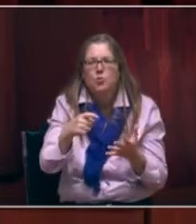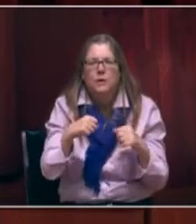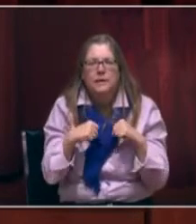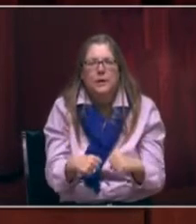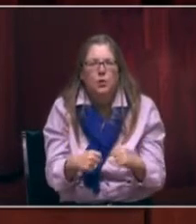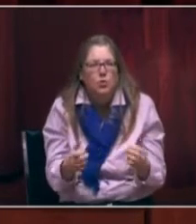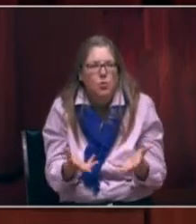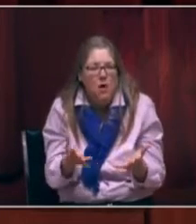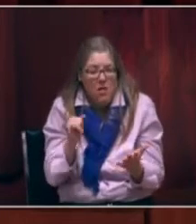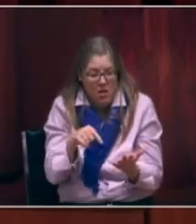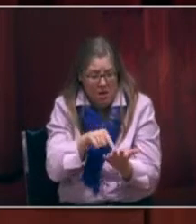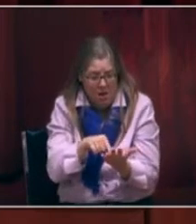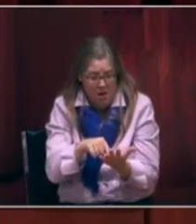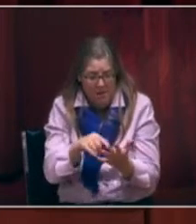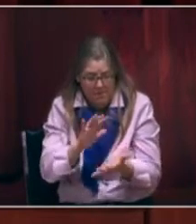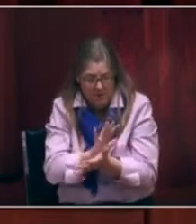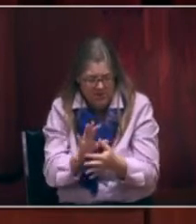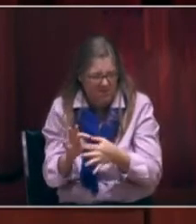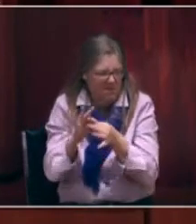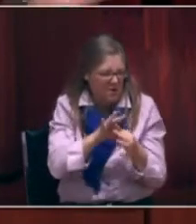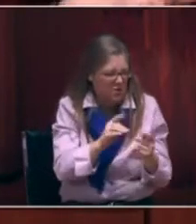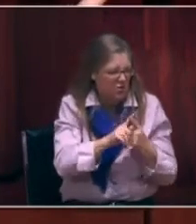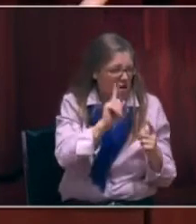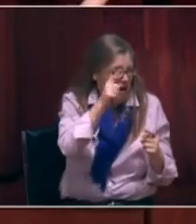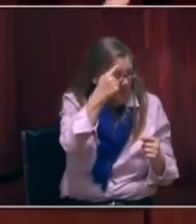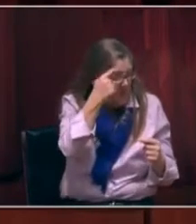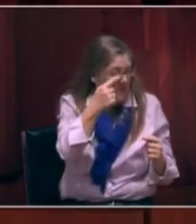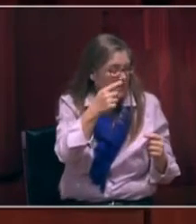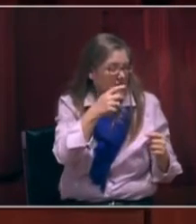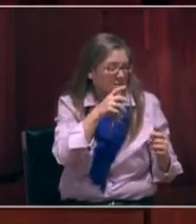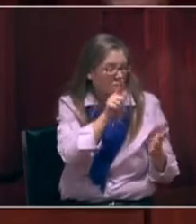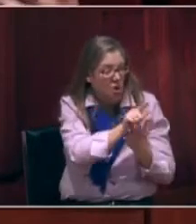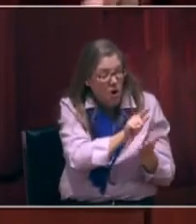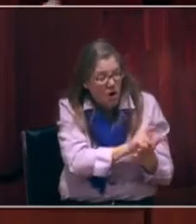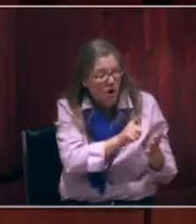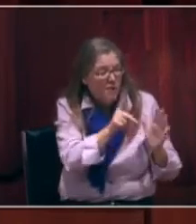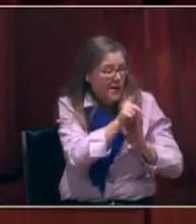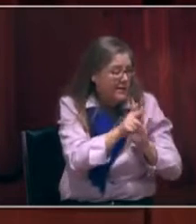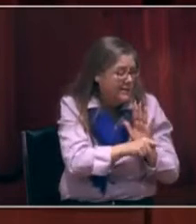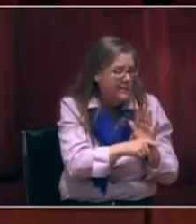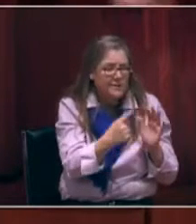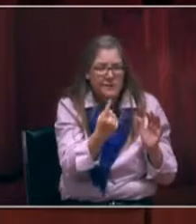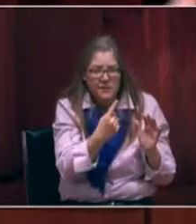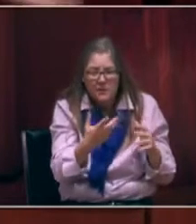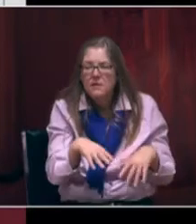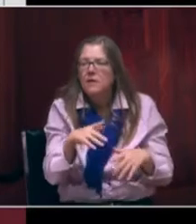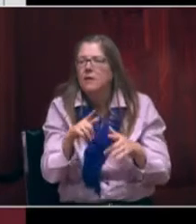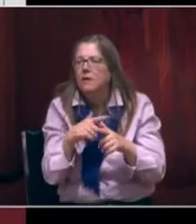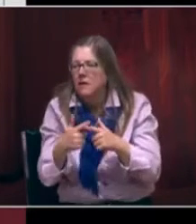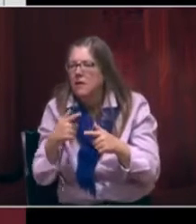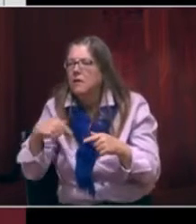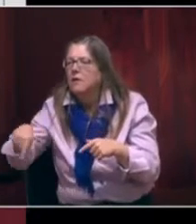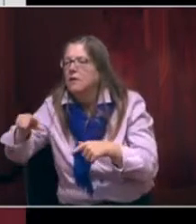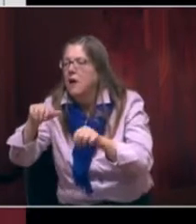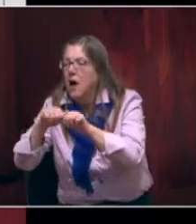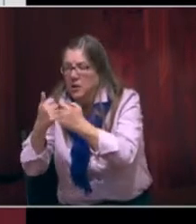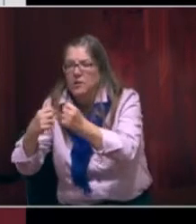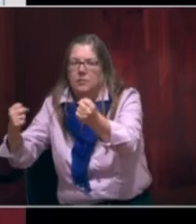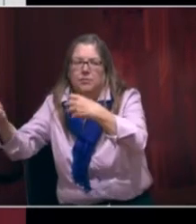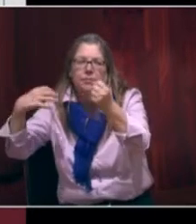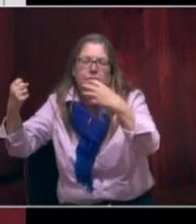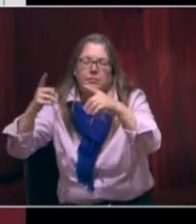linked to law, regulation, and government-wide policy, and everything else. And of course, agencies throughout the executive branch submitted to us all the